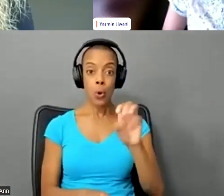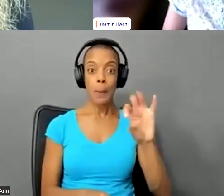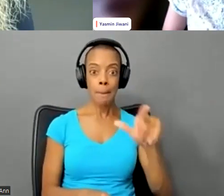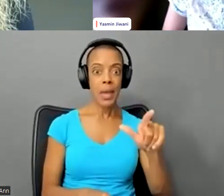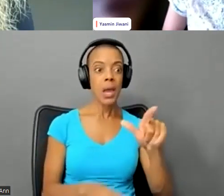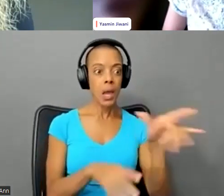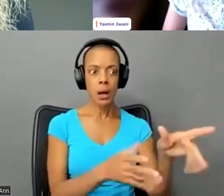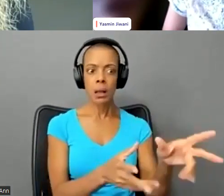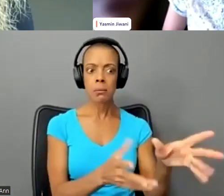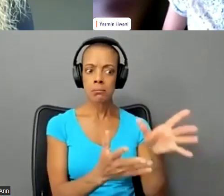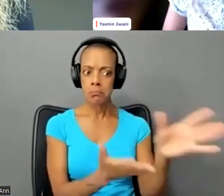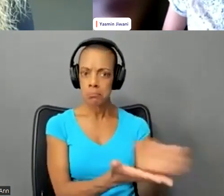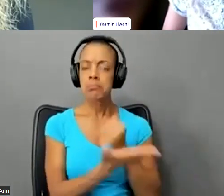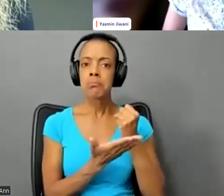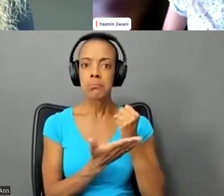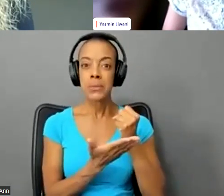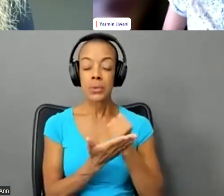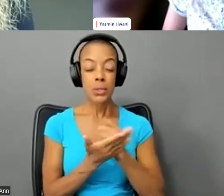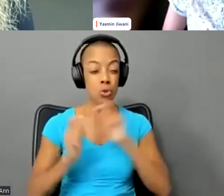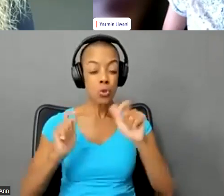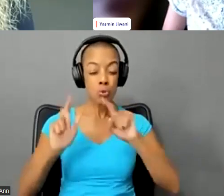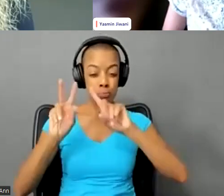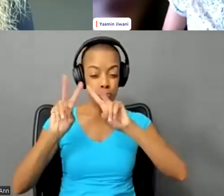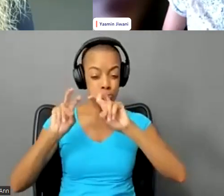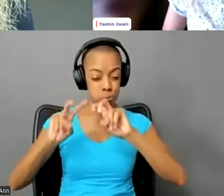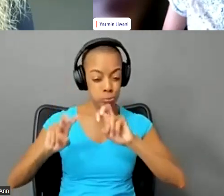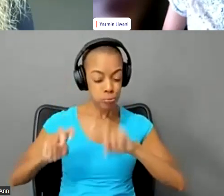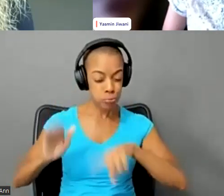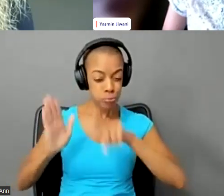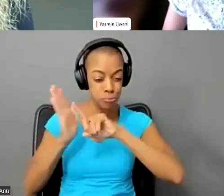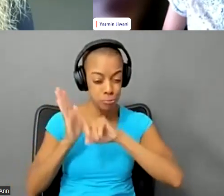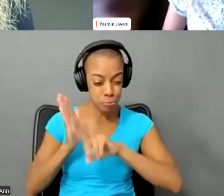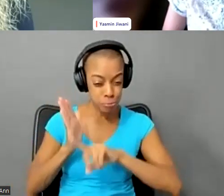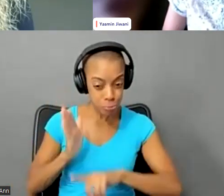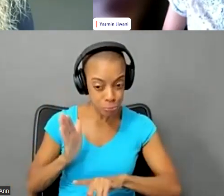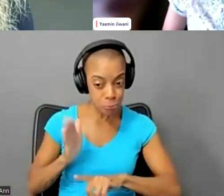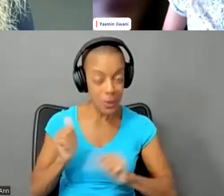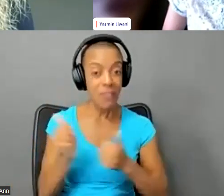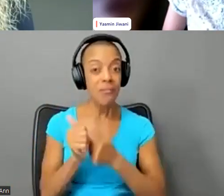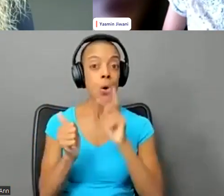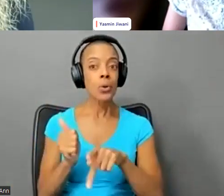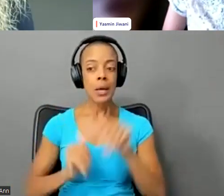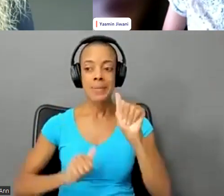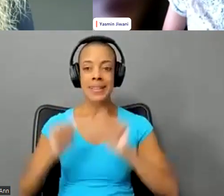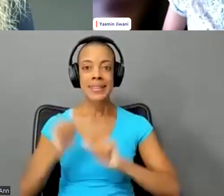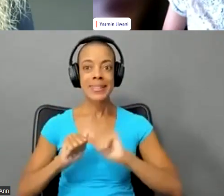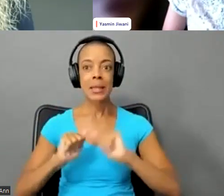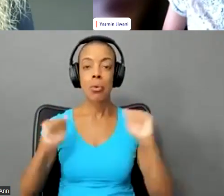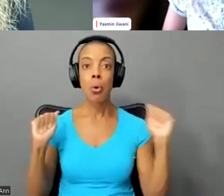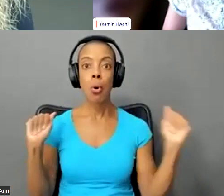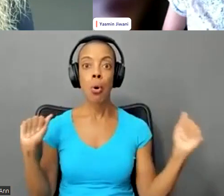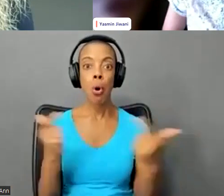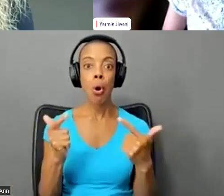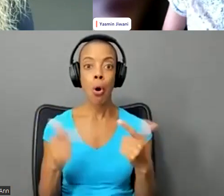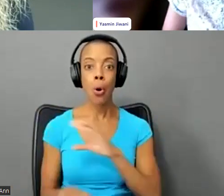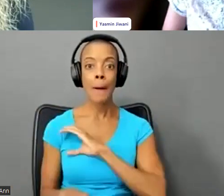And within a year of that, they followed up and did an assessment of all the police forces across the country that had